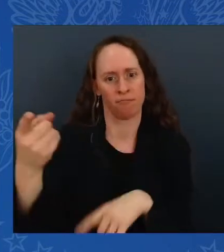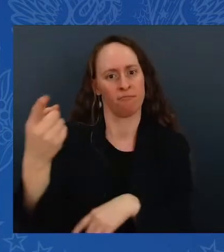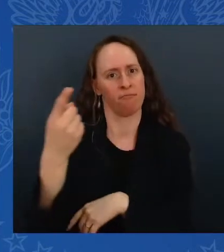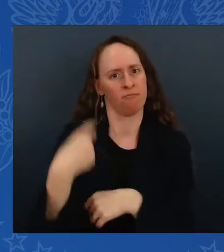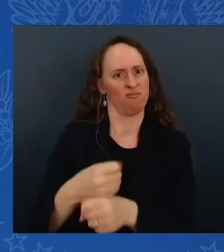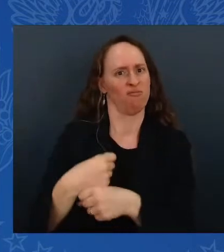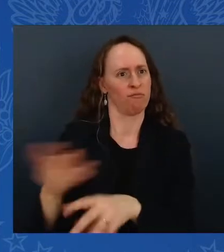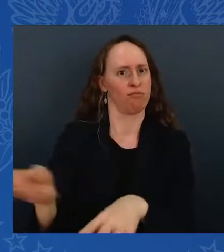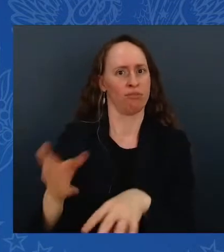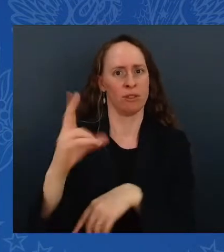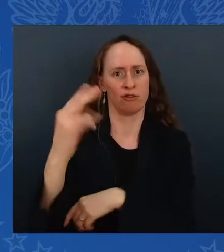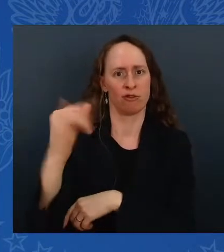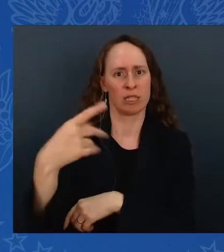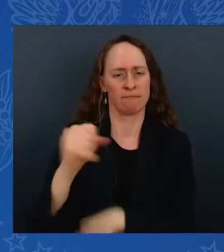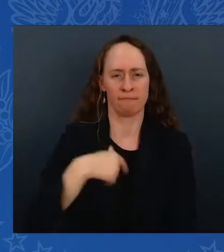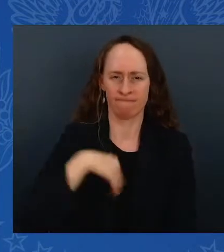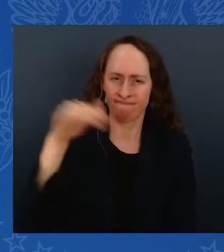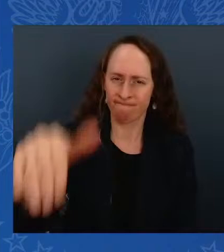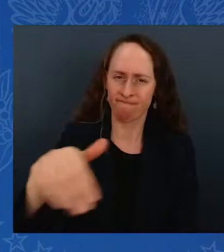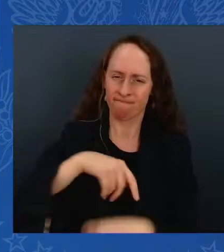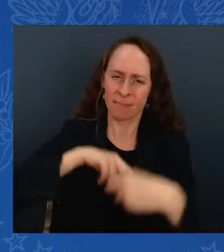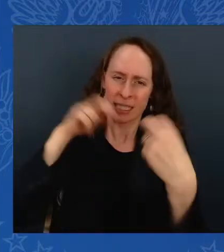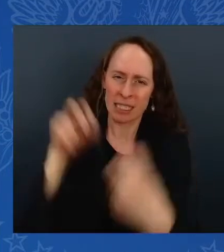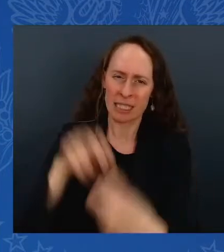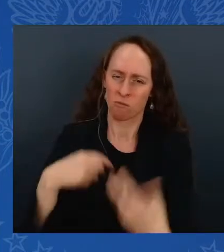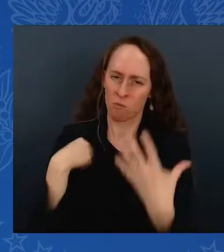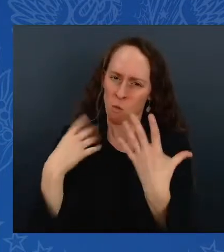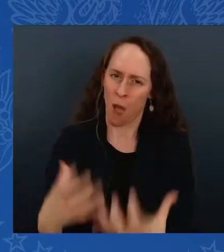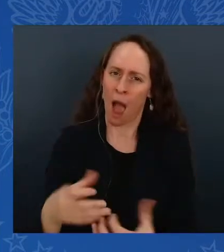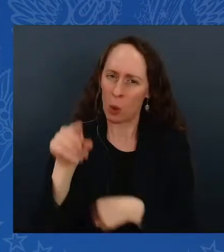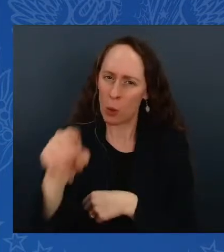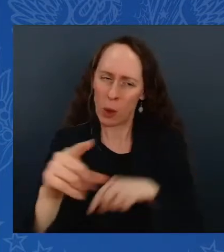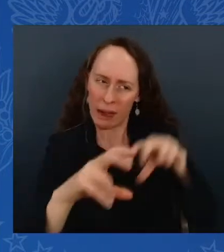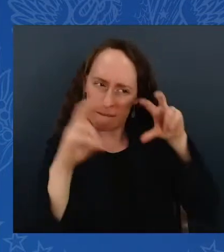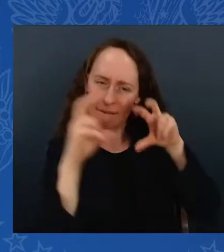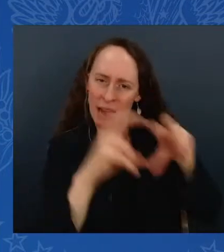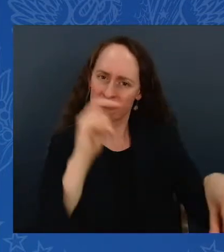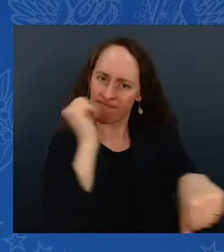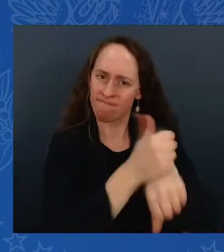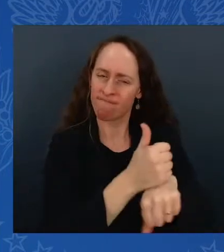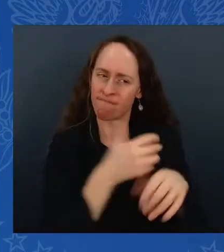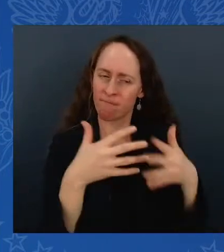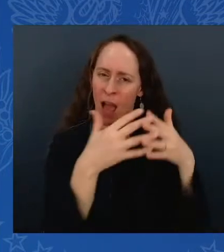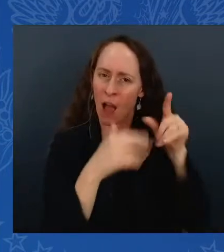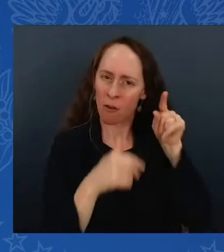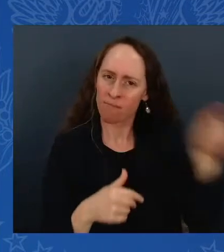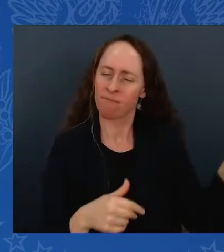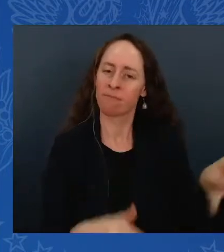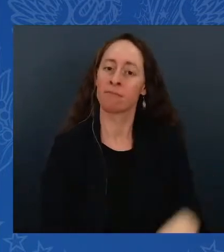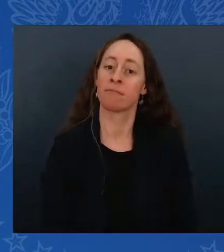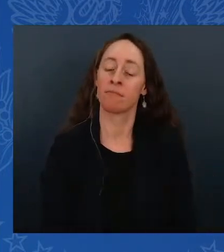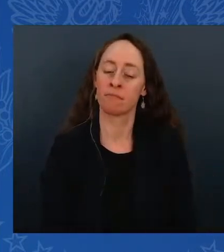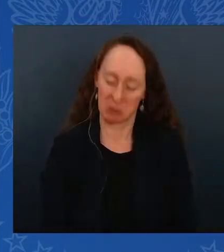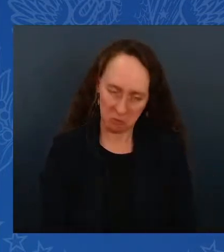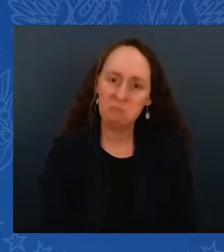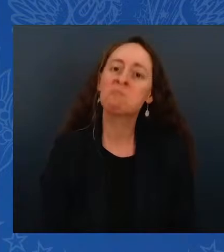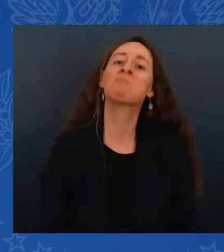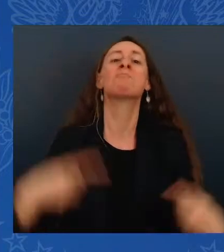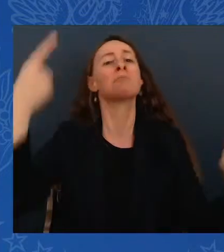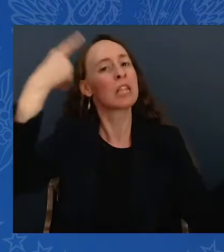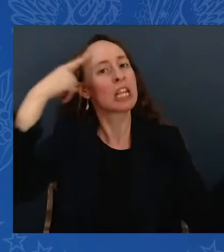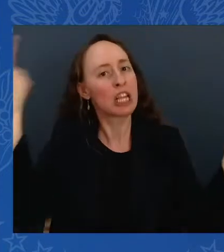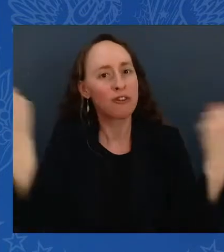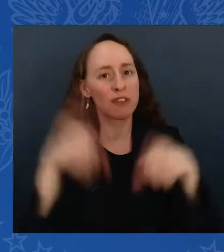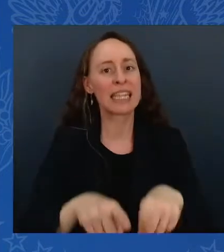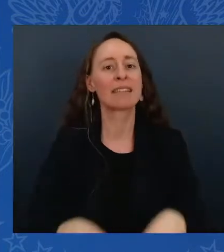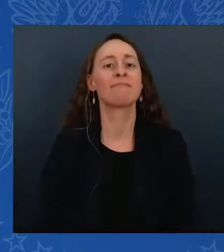them to invest in America. And they agreed. What surprised me when I asked the CEO